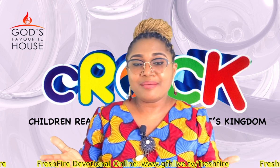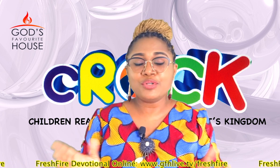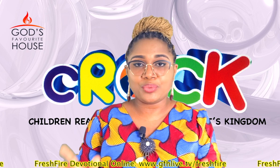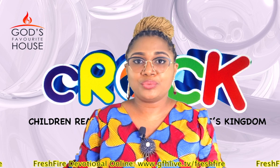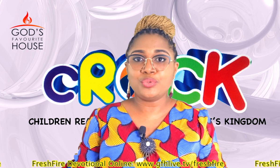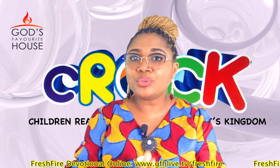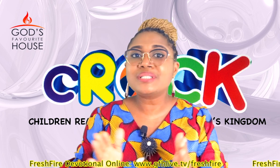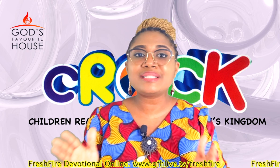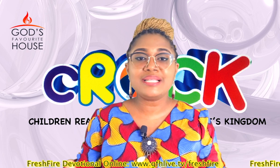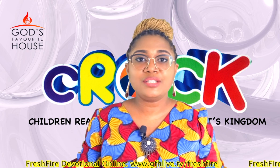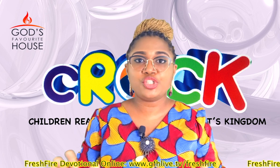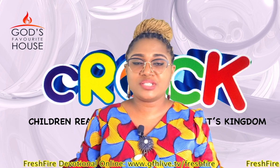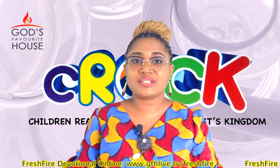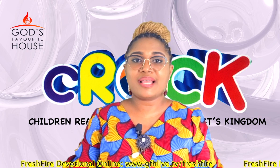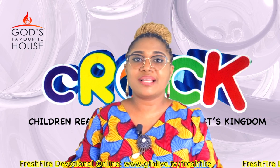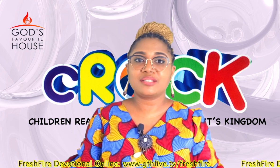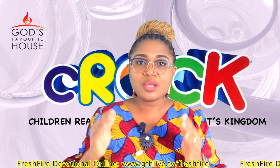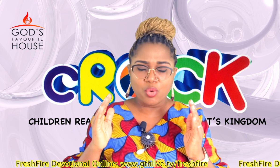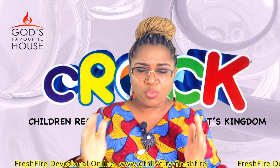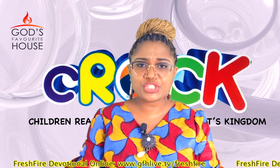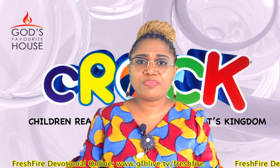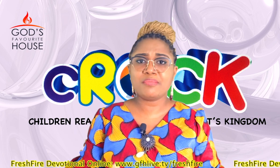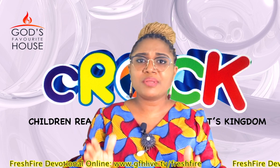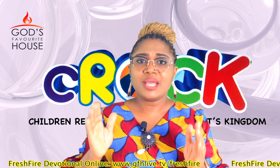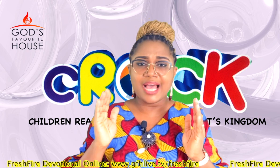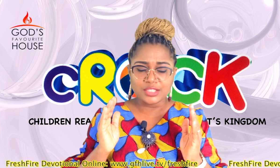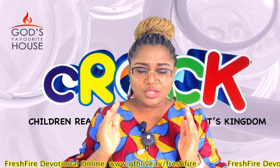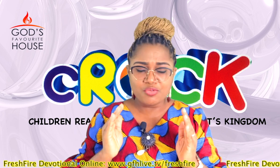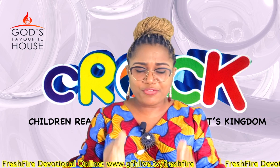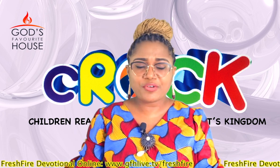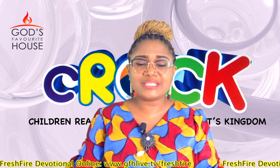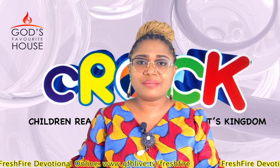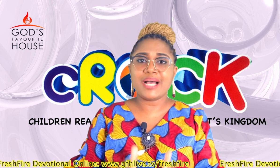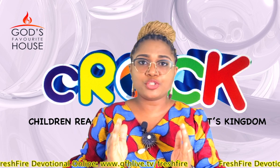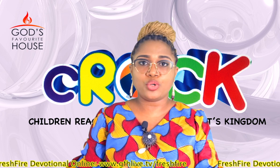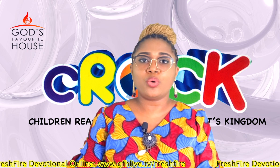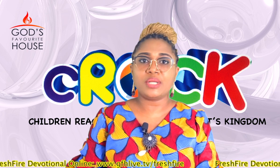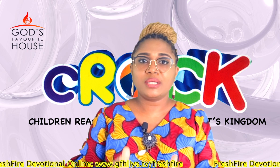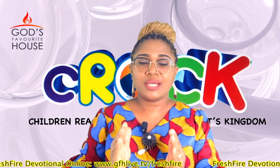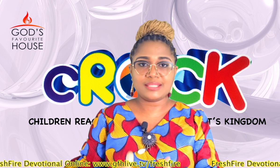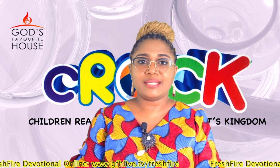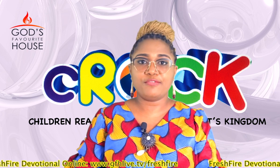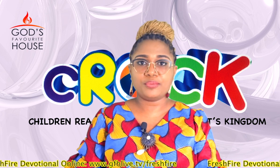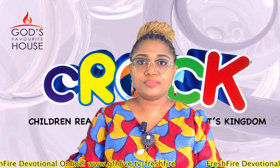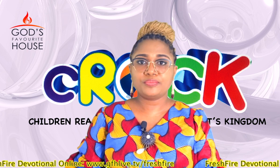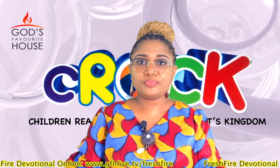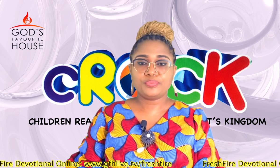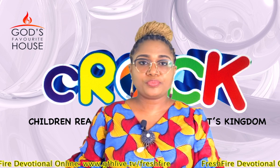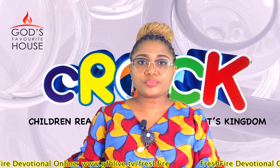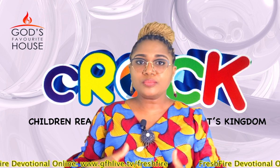a name. No, don't see Jesus like that. Worship him and reference him as your Lord and